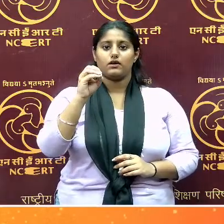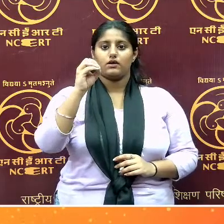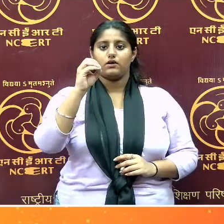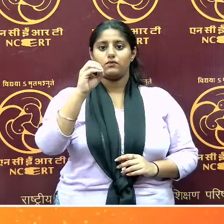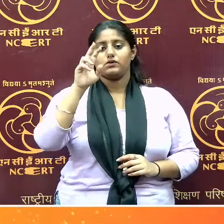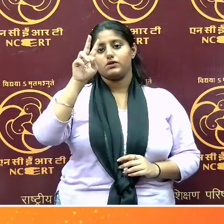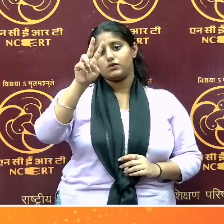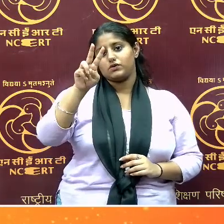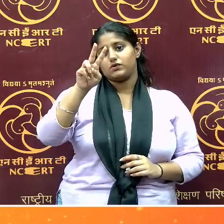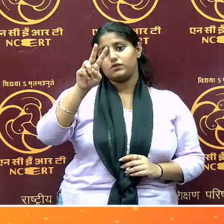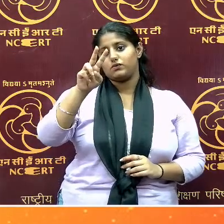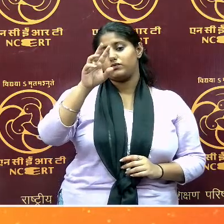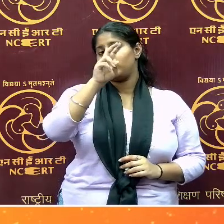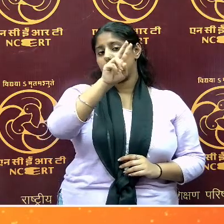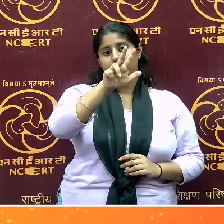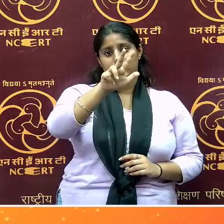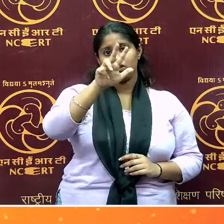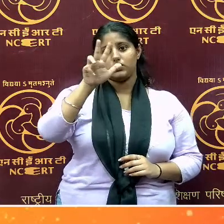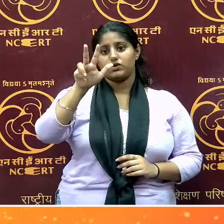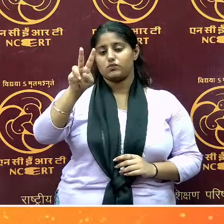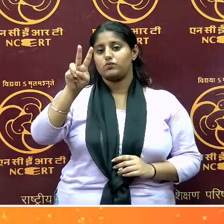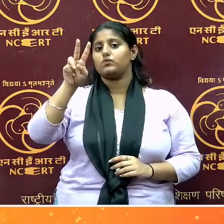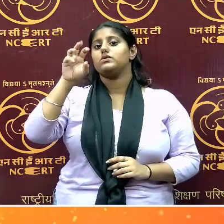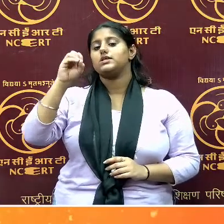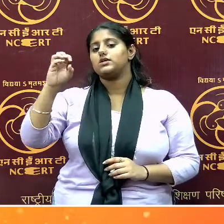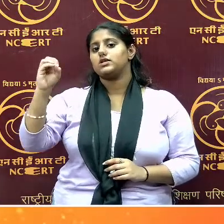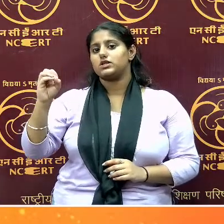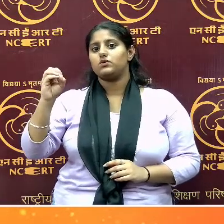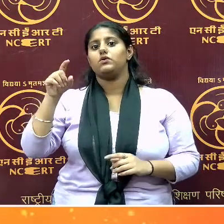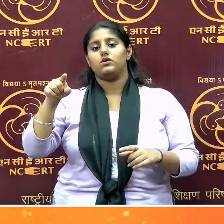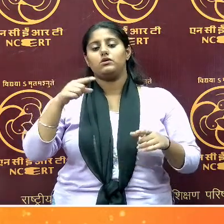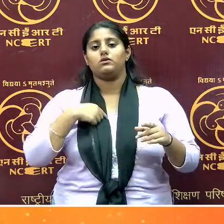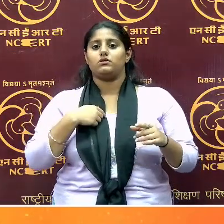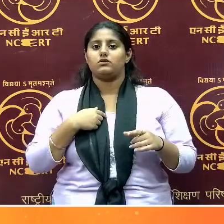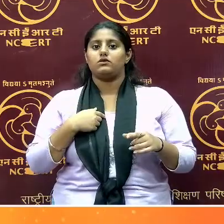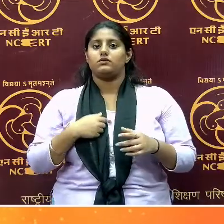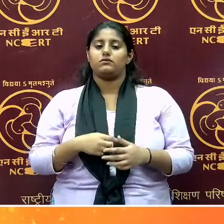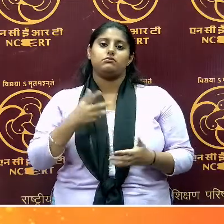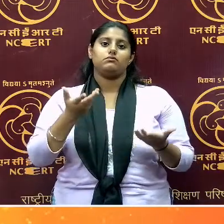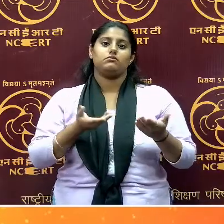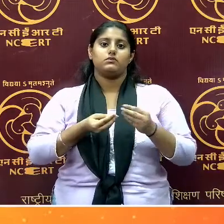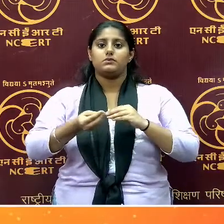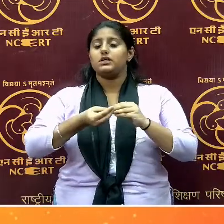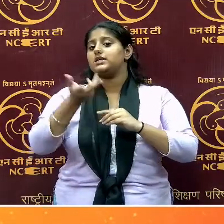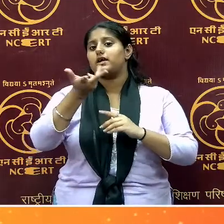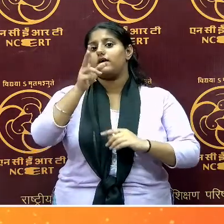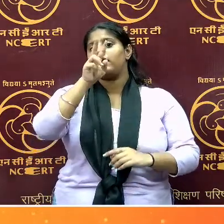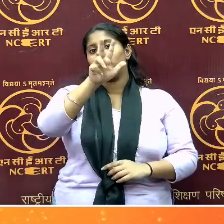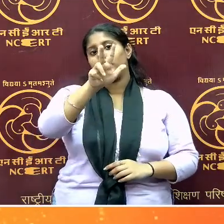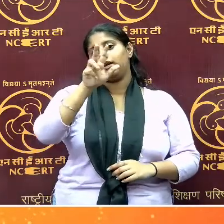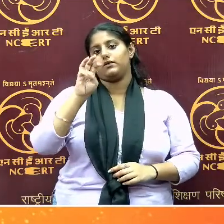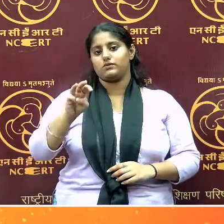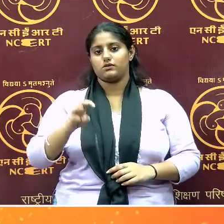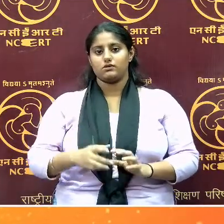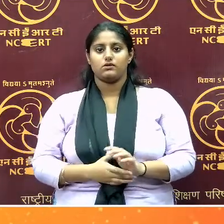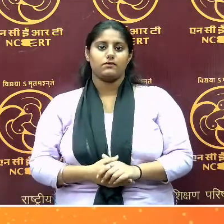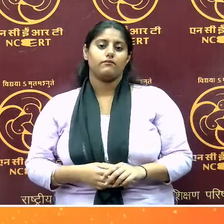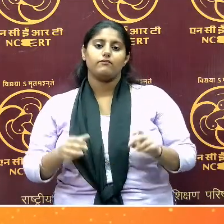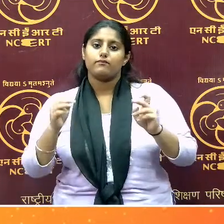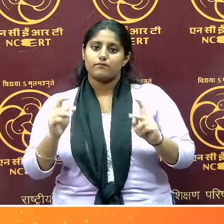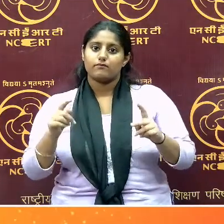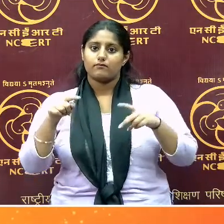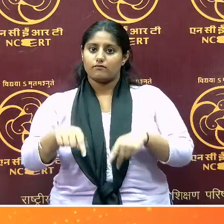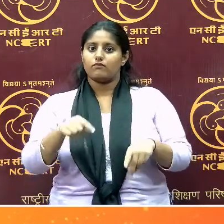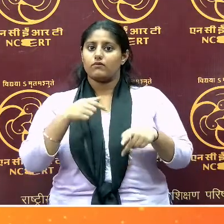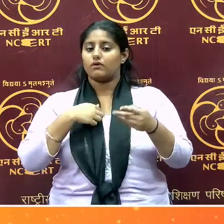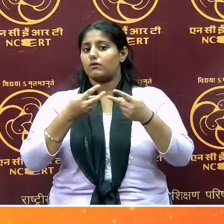8200. Okay. And the nearest 1000 will be obviously 8000. Okay. So, now Vijay rounded off a